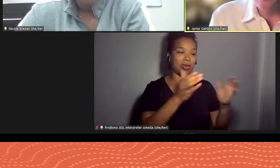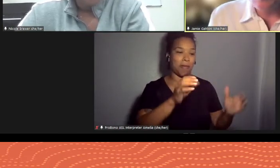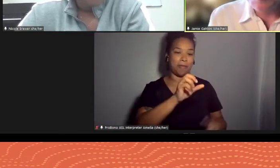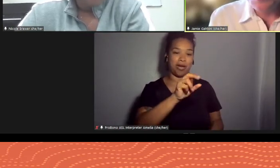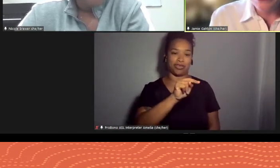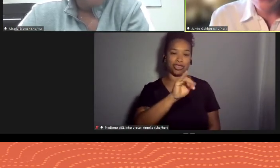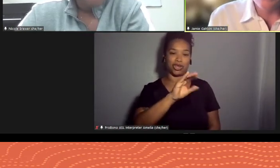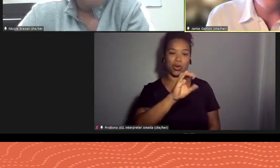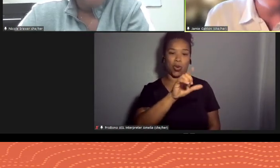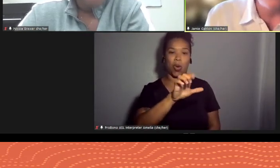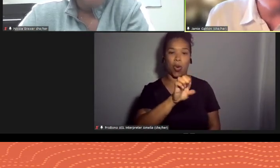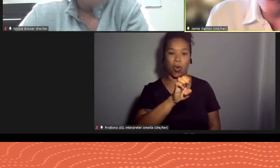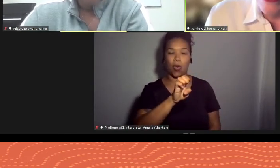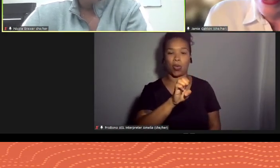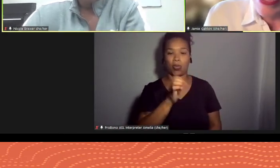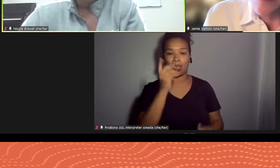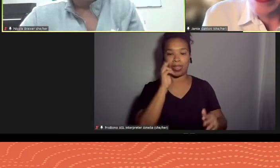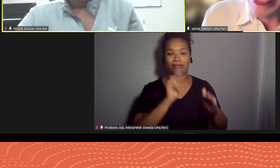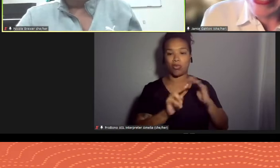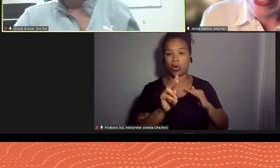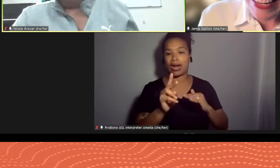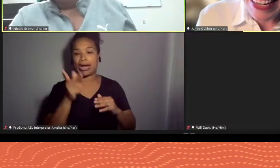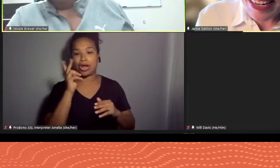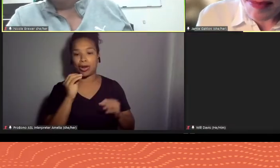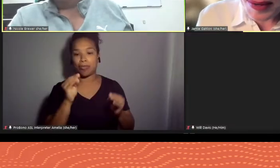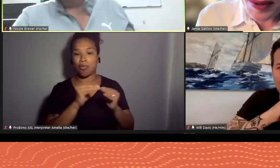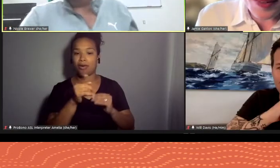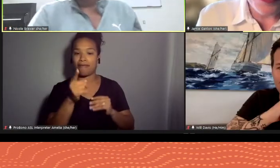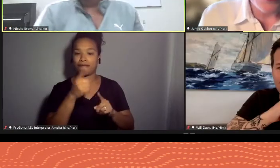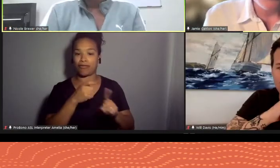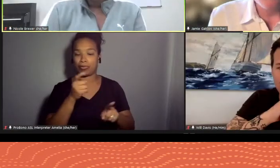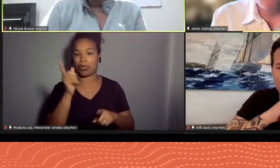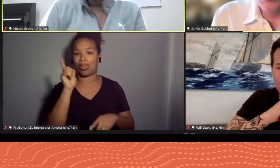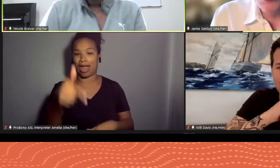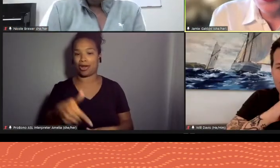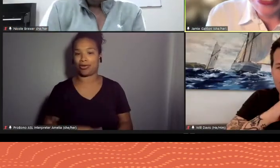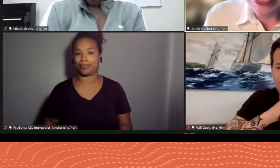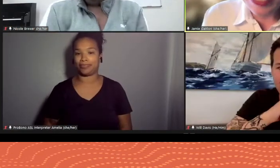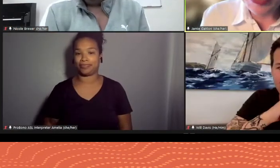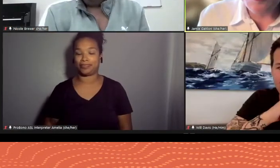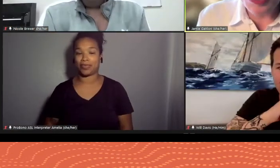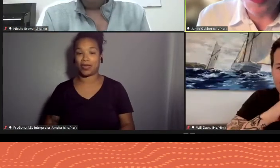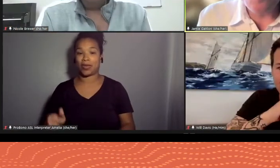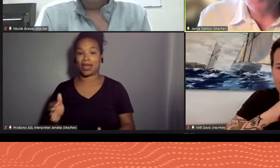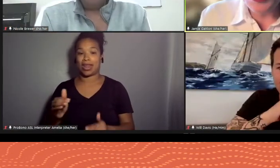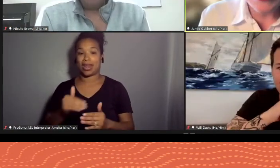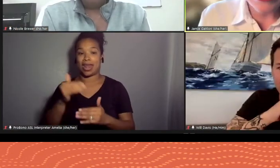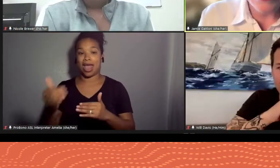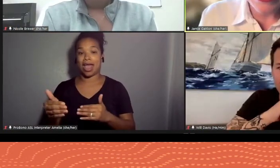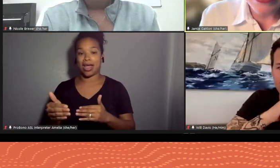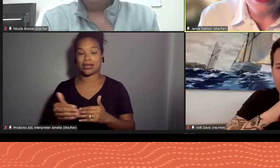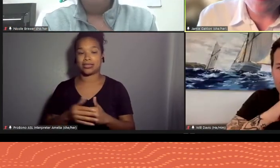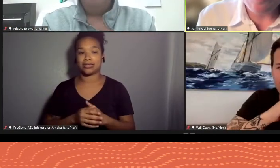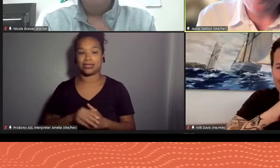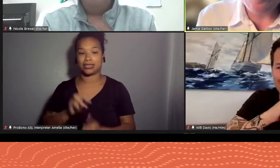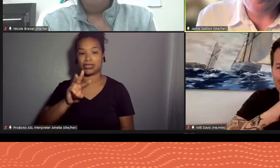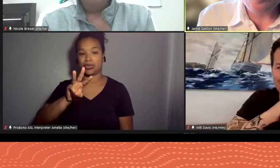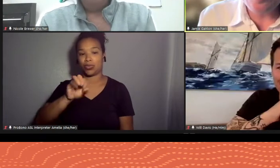hear more from you later. Next up, we are going to hear from Will Davis.